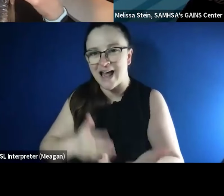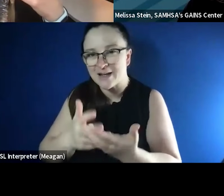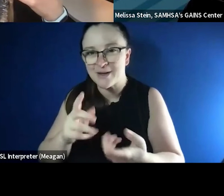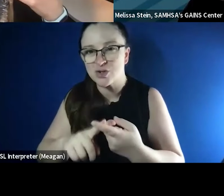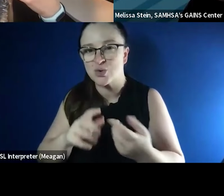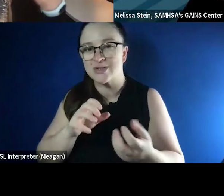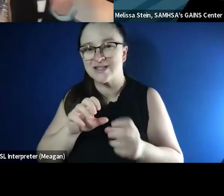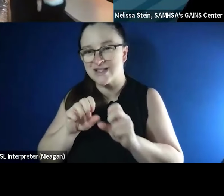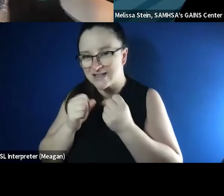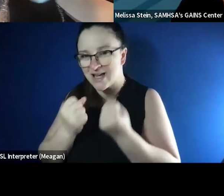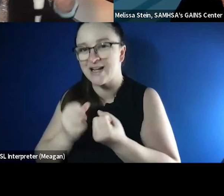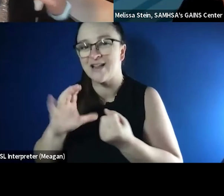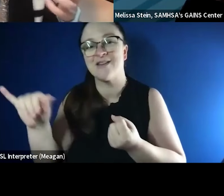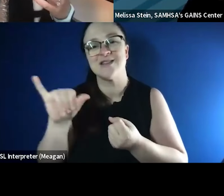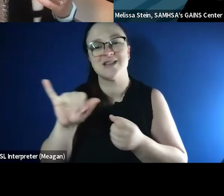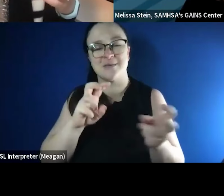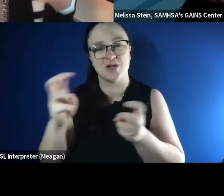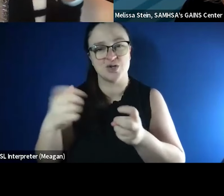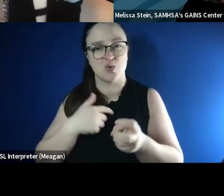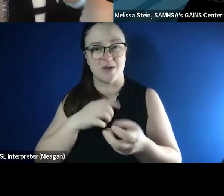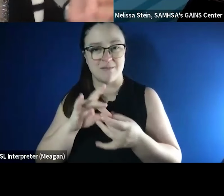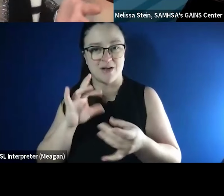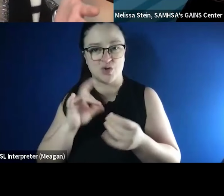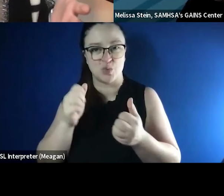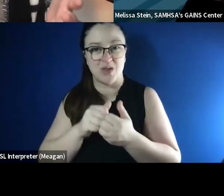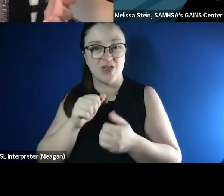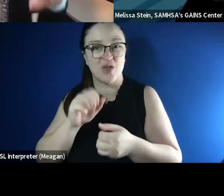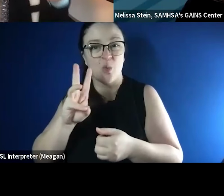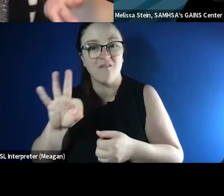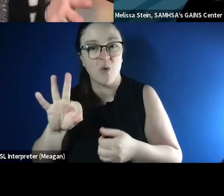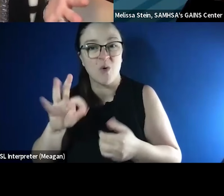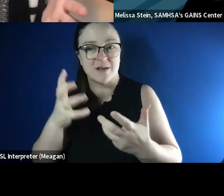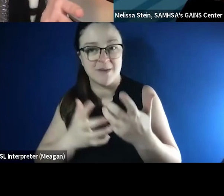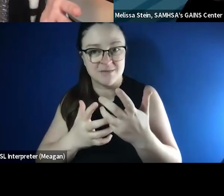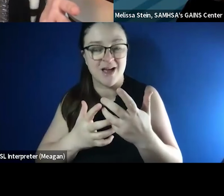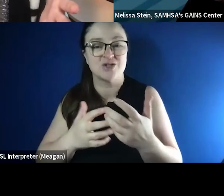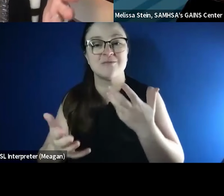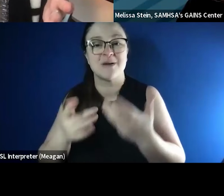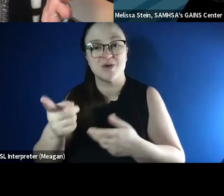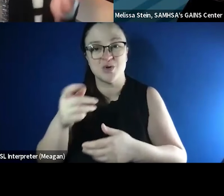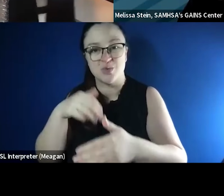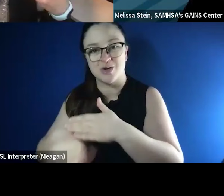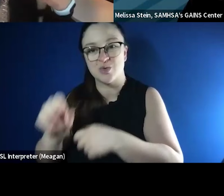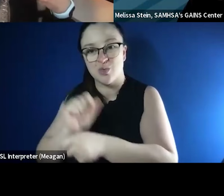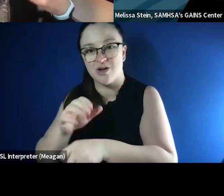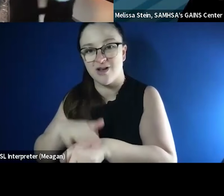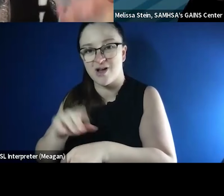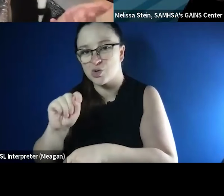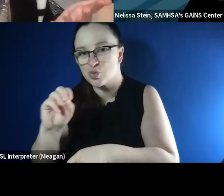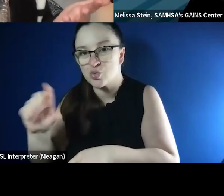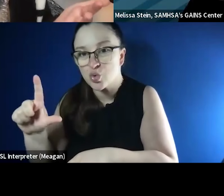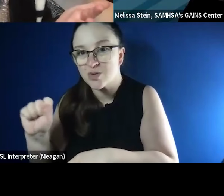sort of the same issue we talked about with the workforce mismatch, which is you might have gone to prison working in tool and die efforts. Well, then you come